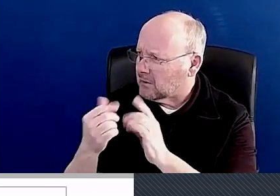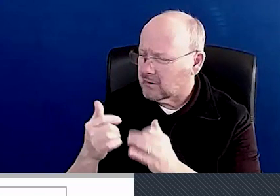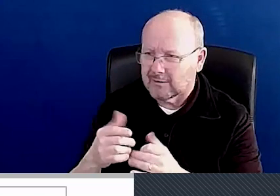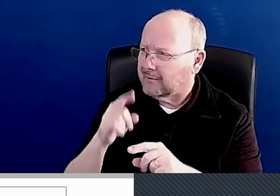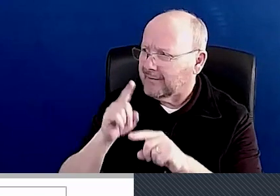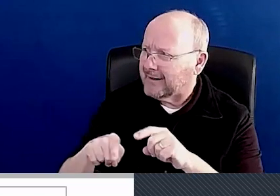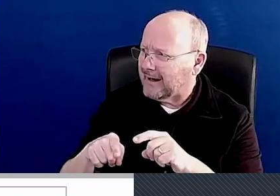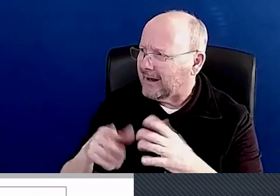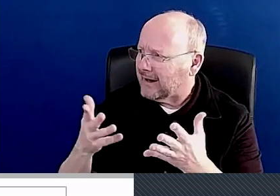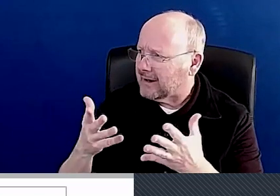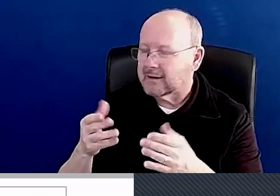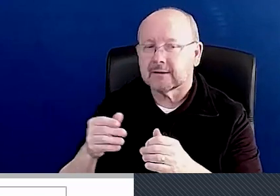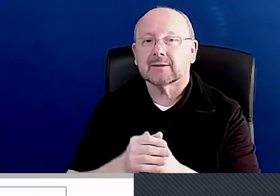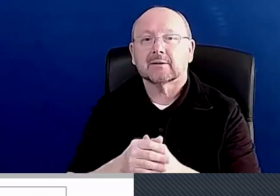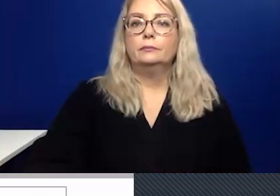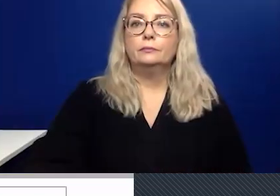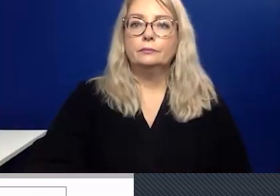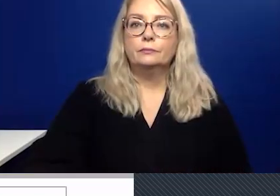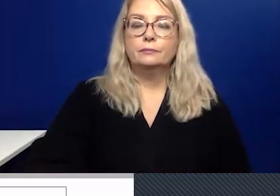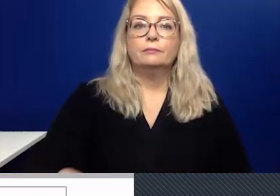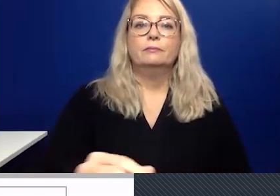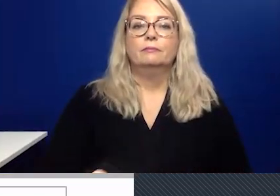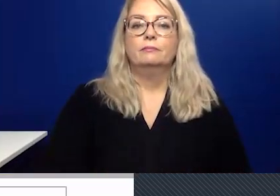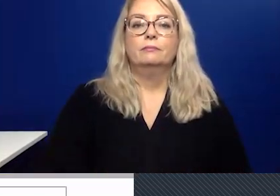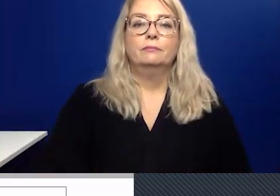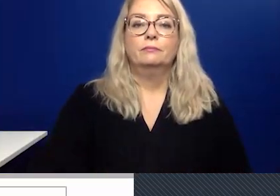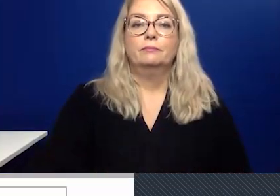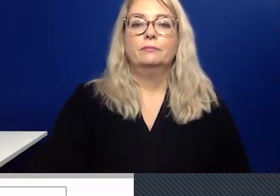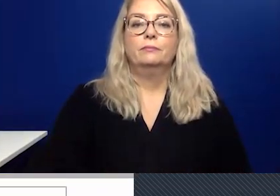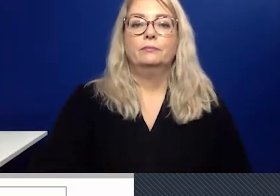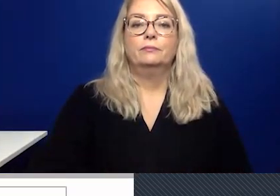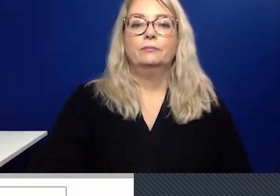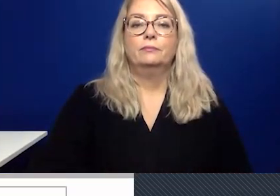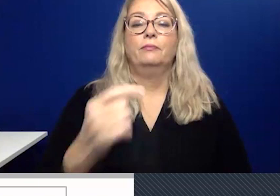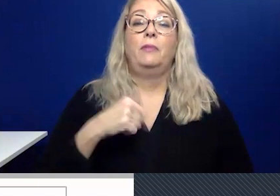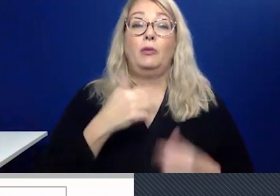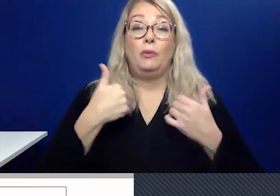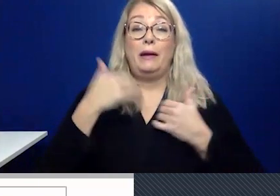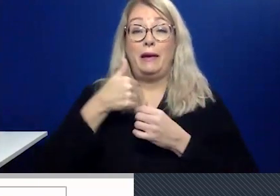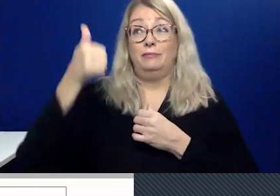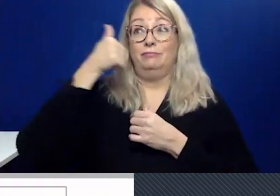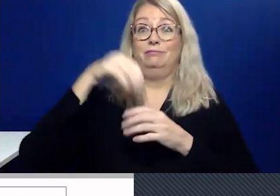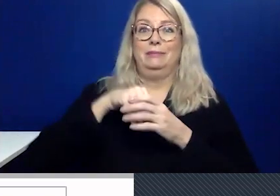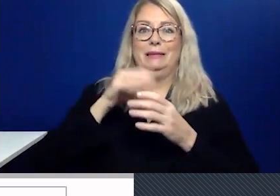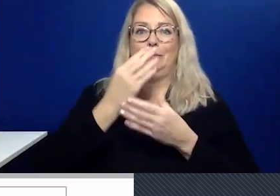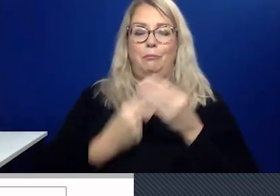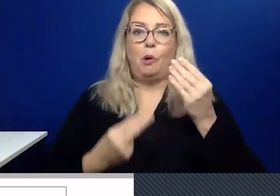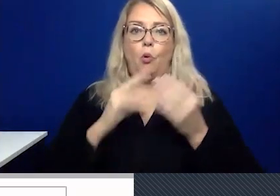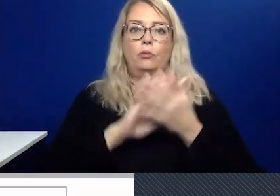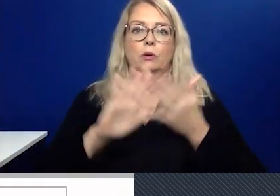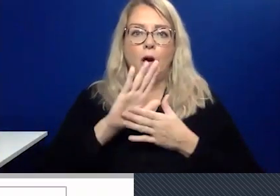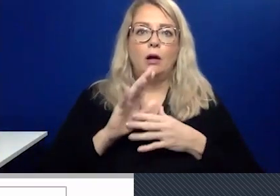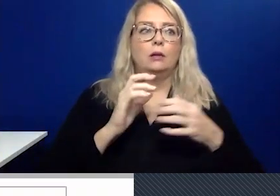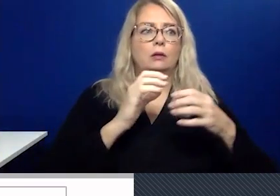it really made us feel like we're spoiled here because we have admin at both institutions that are very collaborative, that want to make sure that